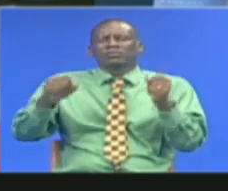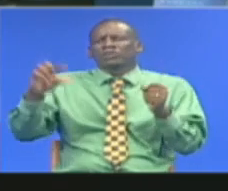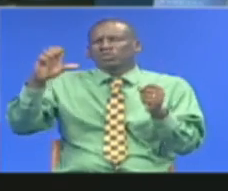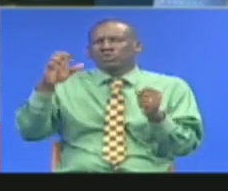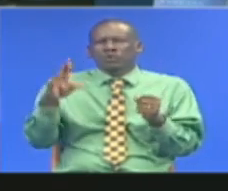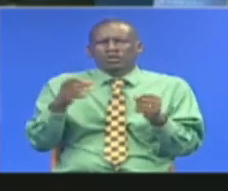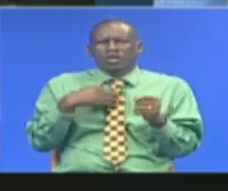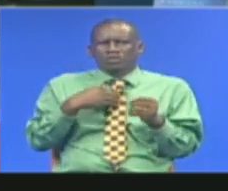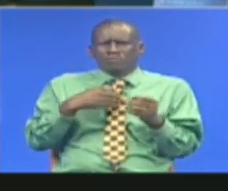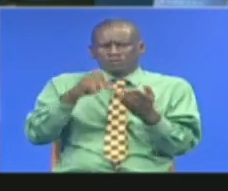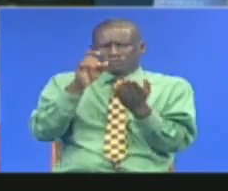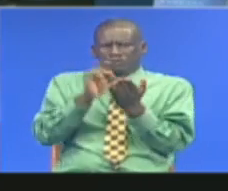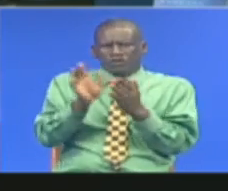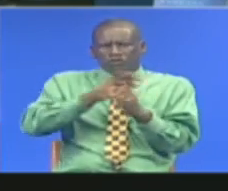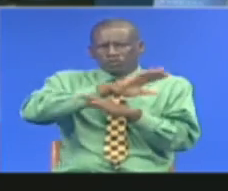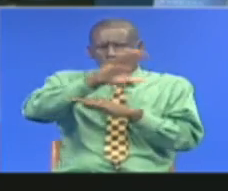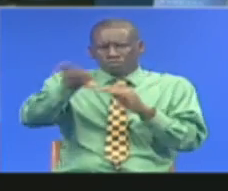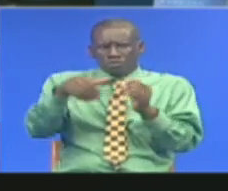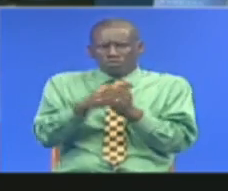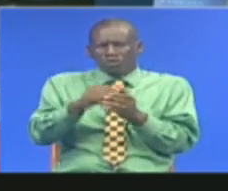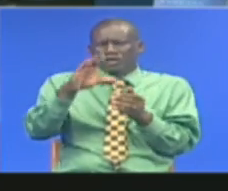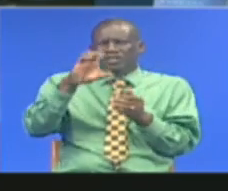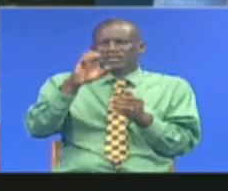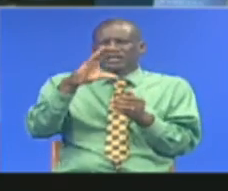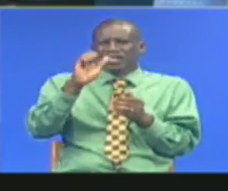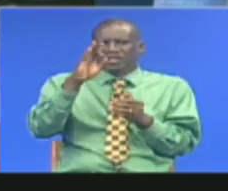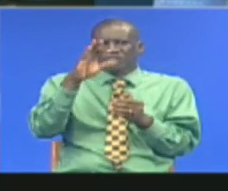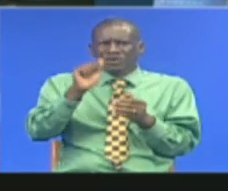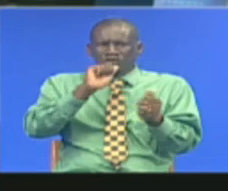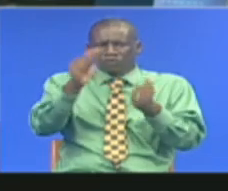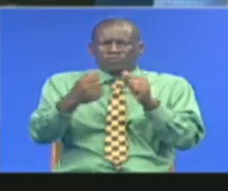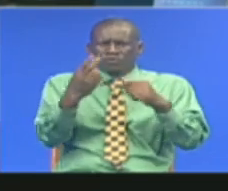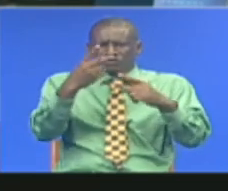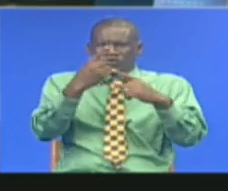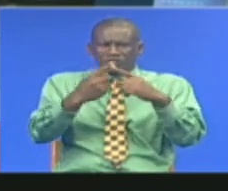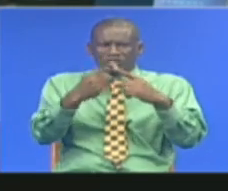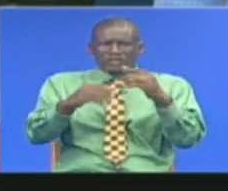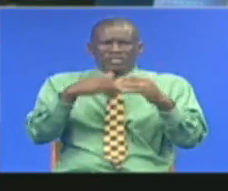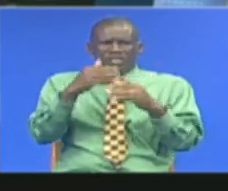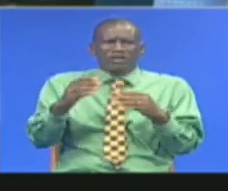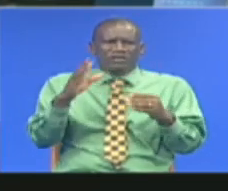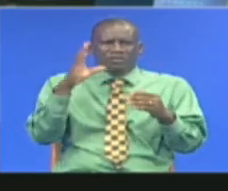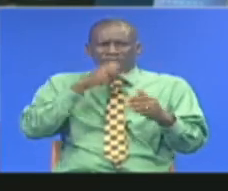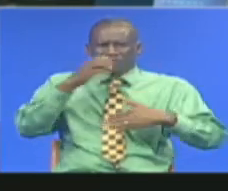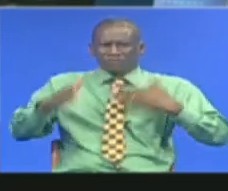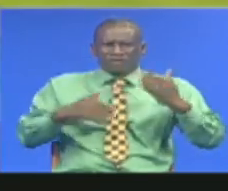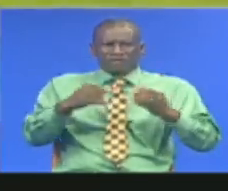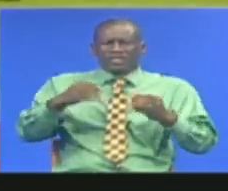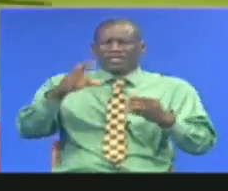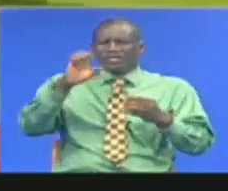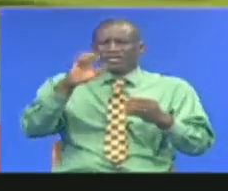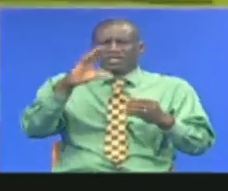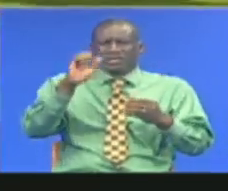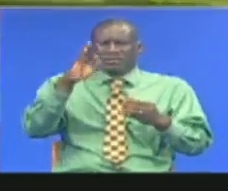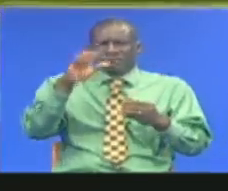have been suspended from all Cecafa competitions for 2 years after breaking misconduct in the just concluded Cecafa Kagame